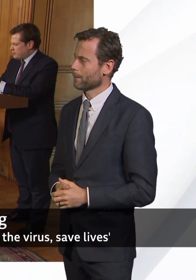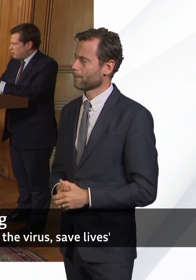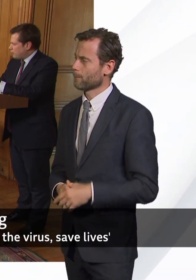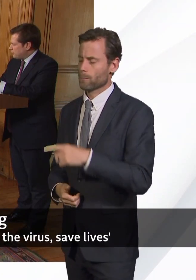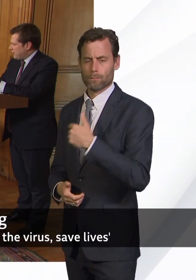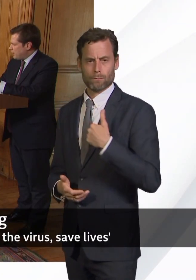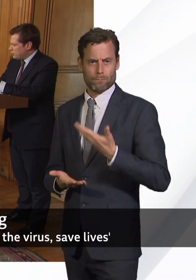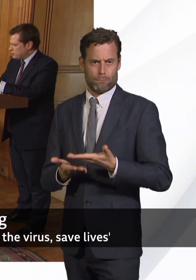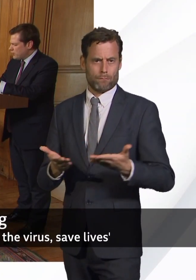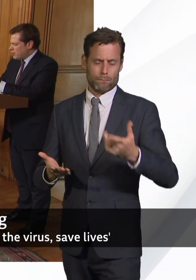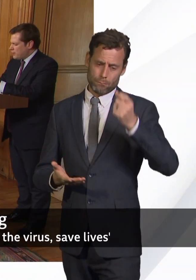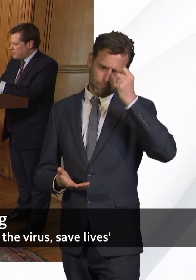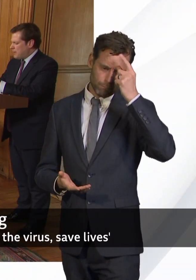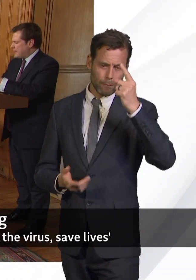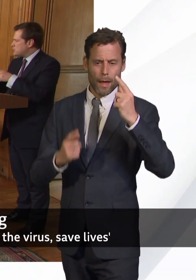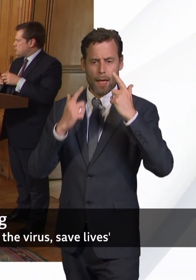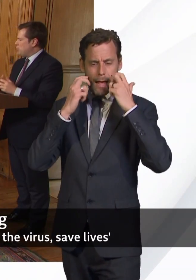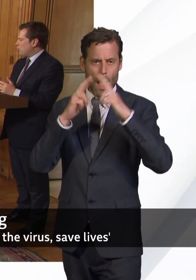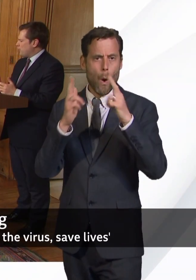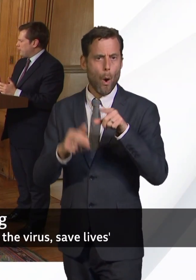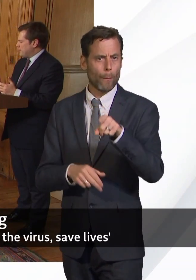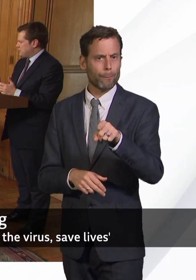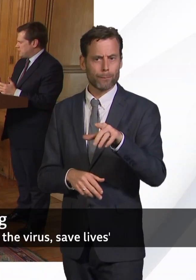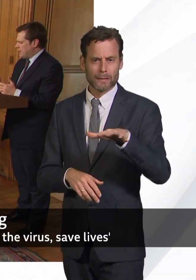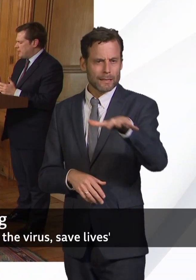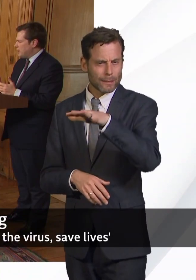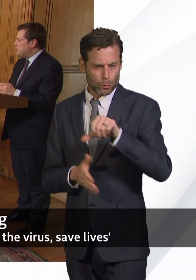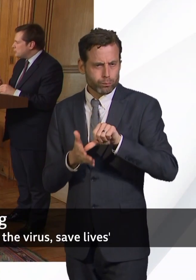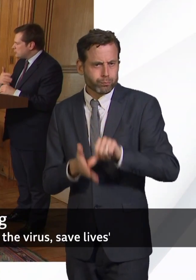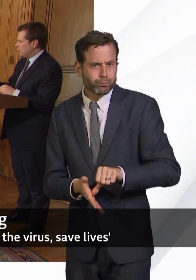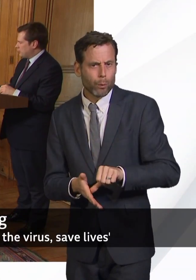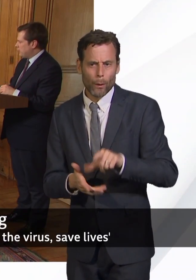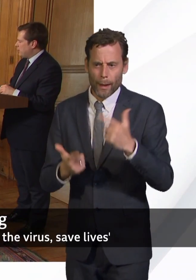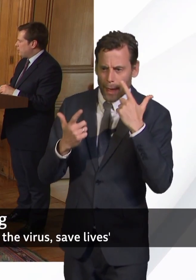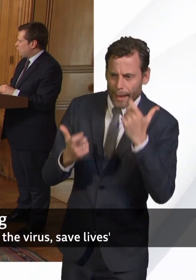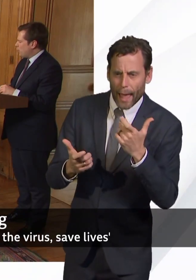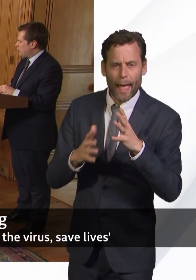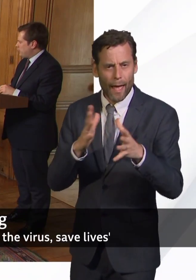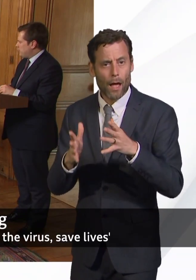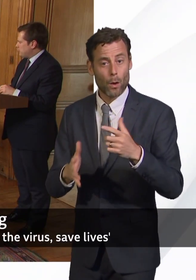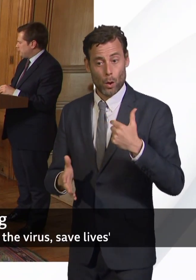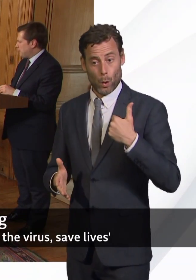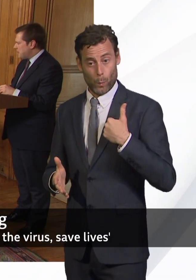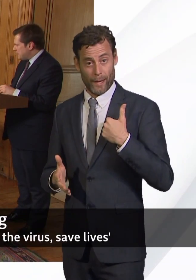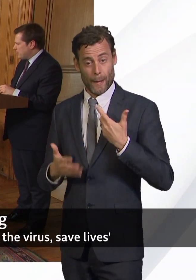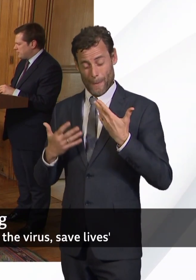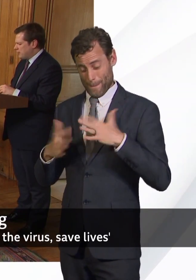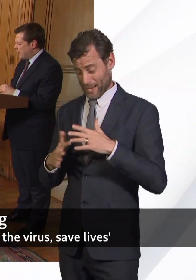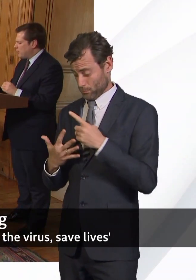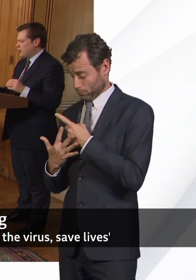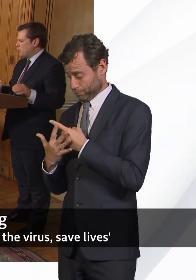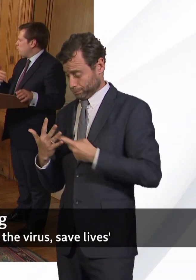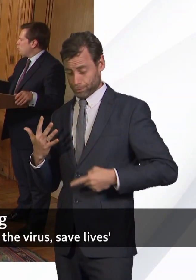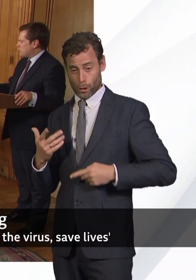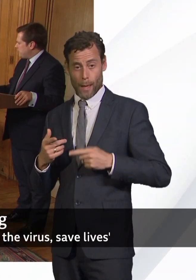and staff of care homes. The package of support that we're giving today builds on the work that we've been doing for many weeks